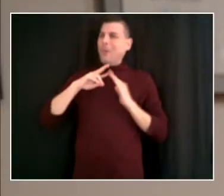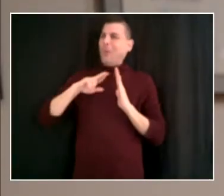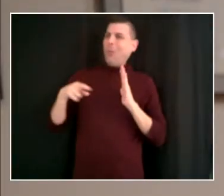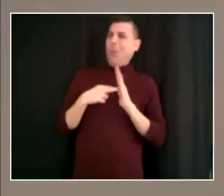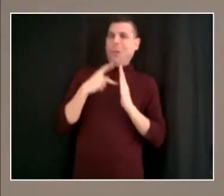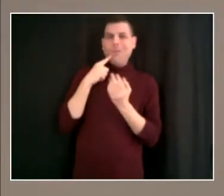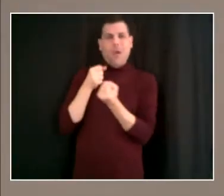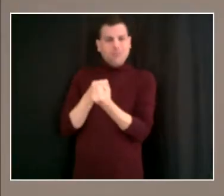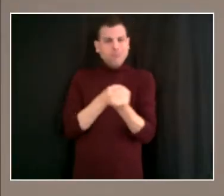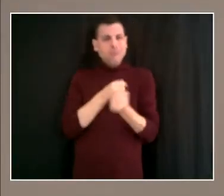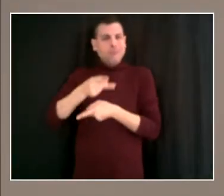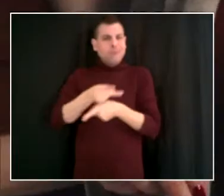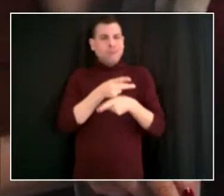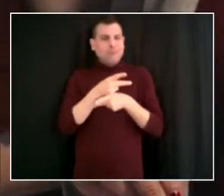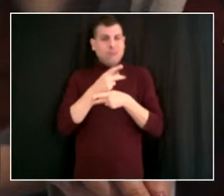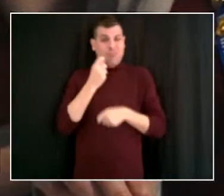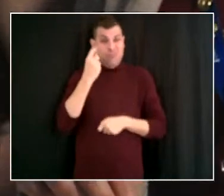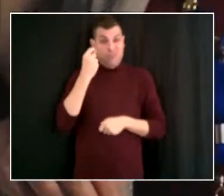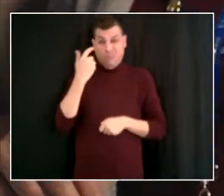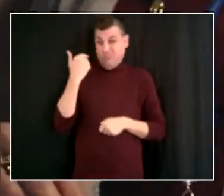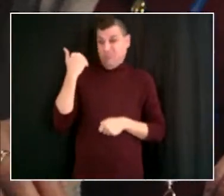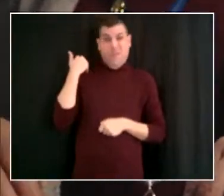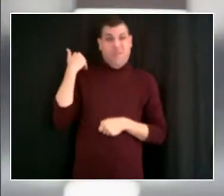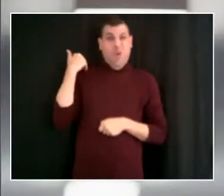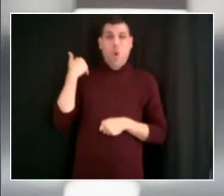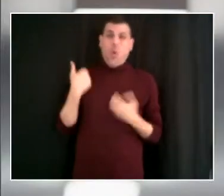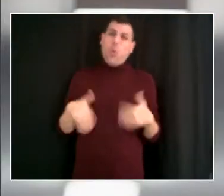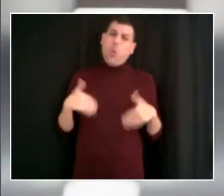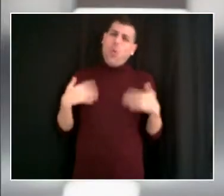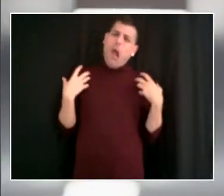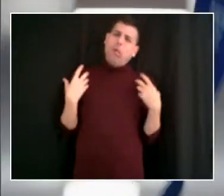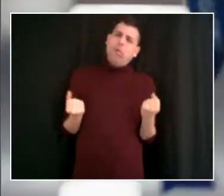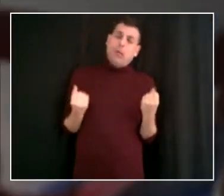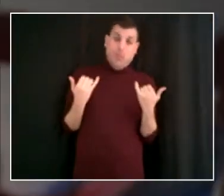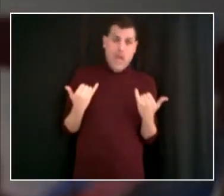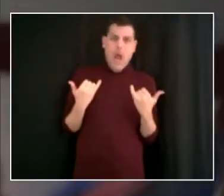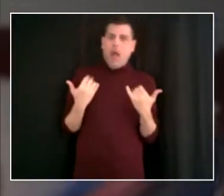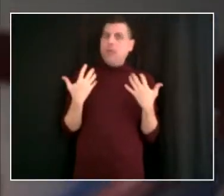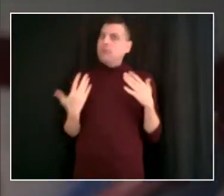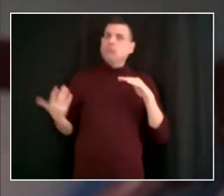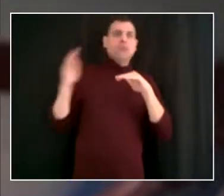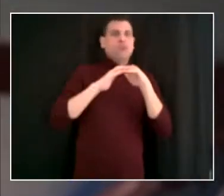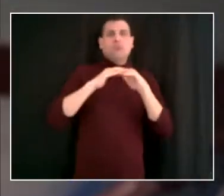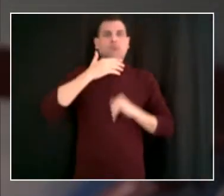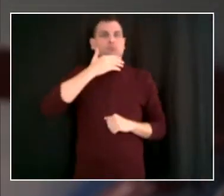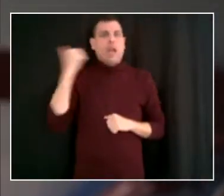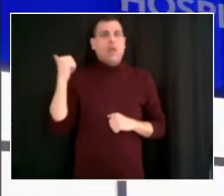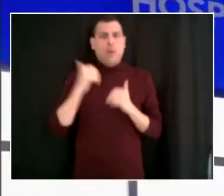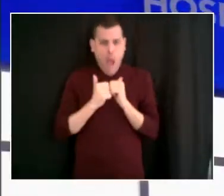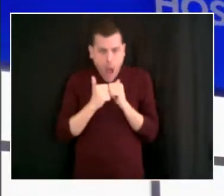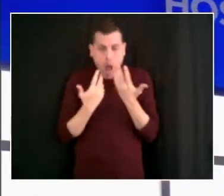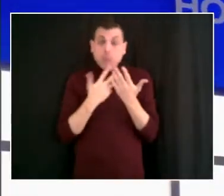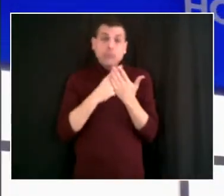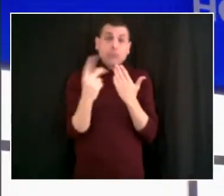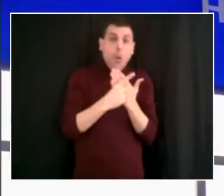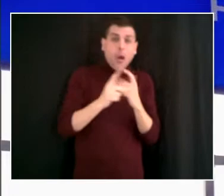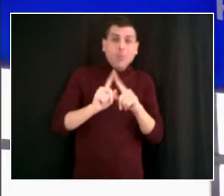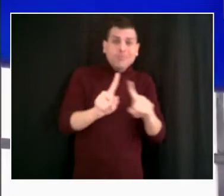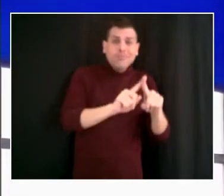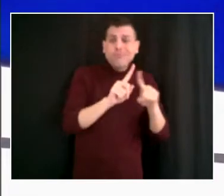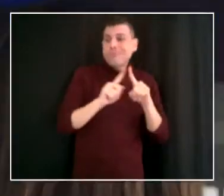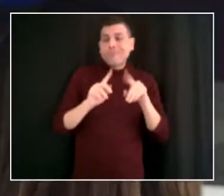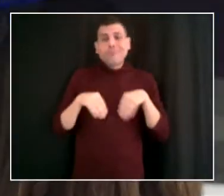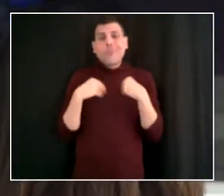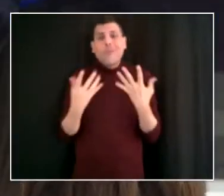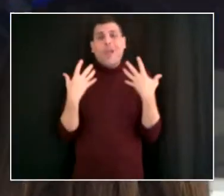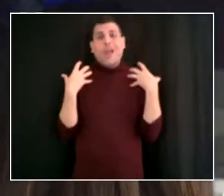than we were pre-pandemic. What we have done to transform it with our programs, lifestyle medicine, the Healthy NYC